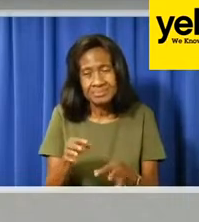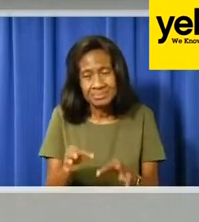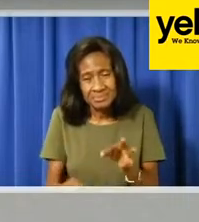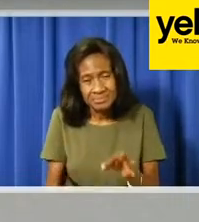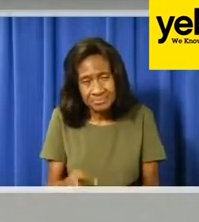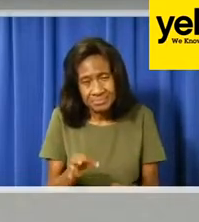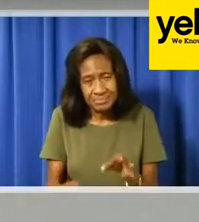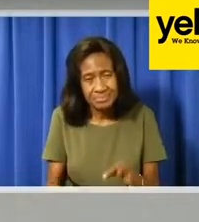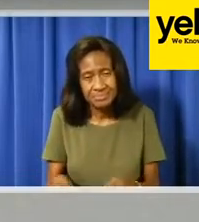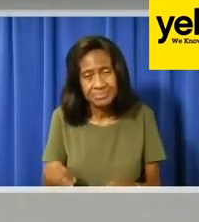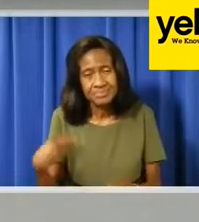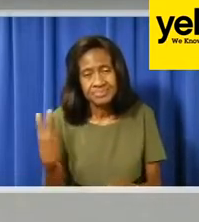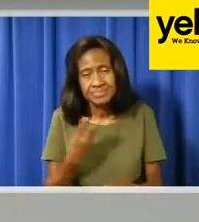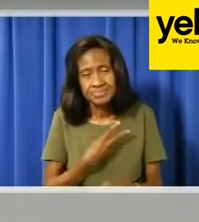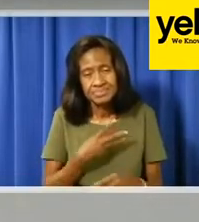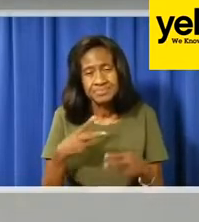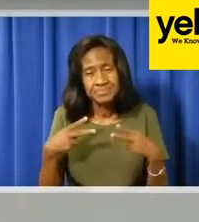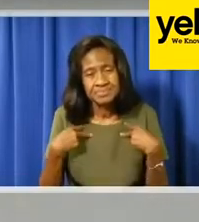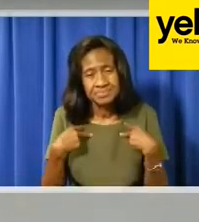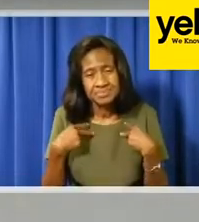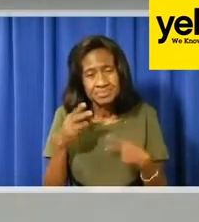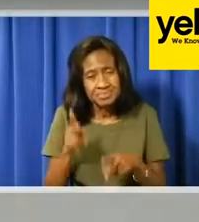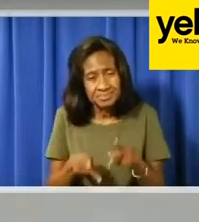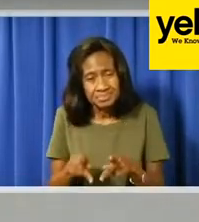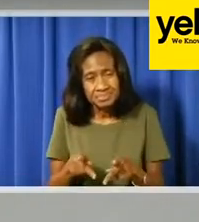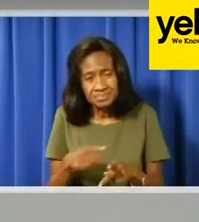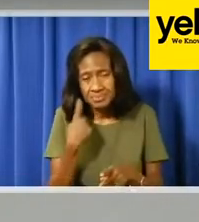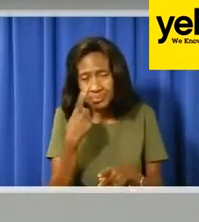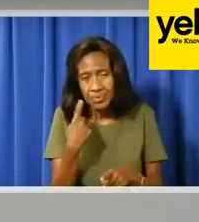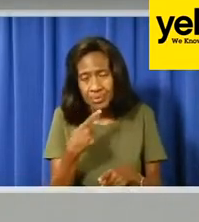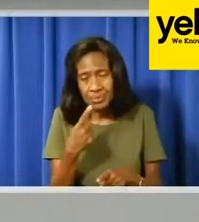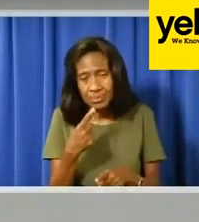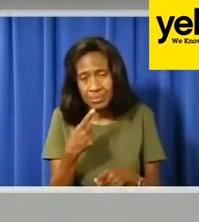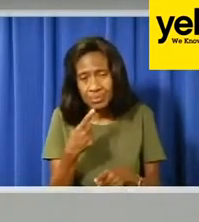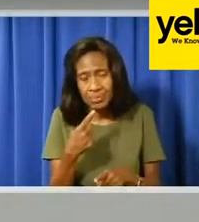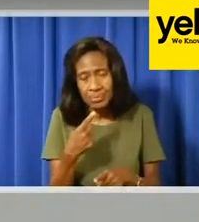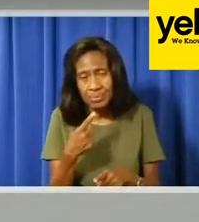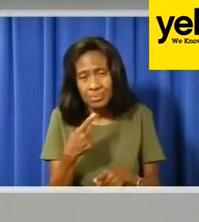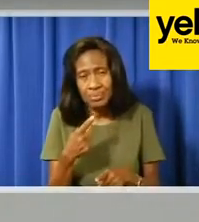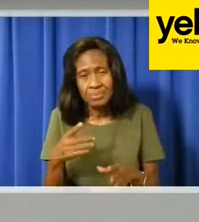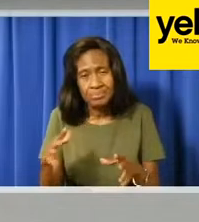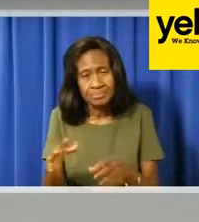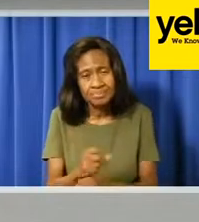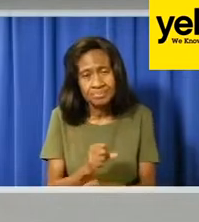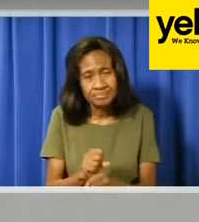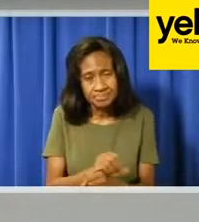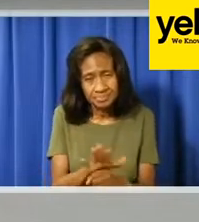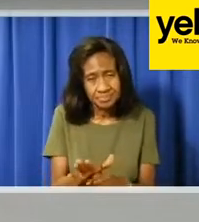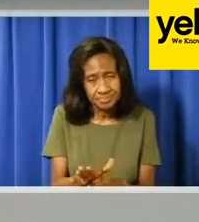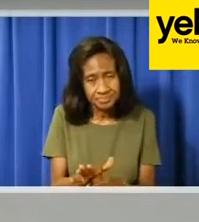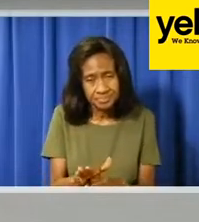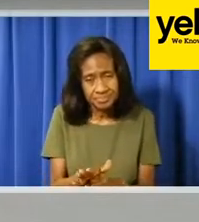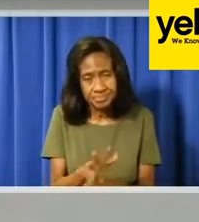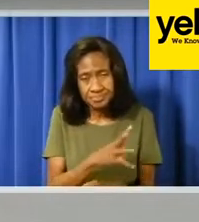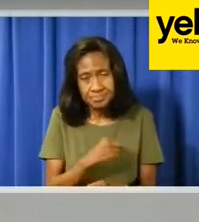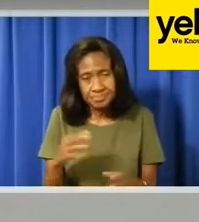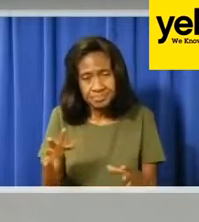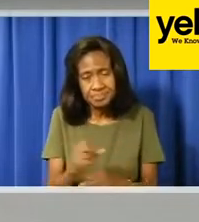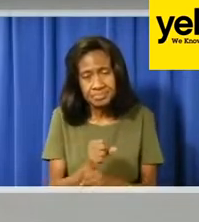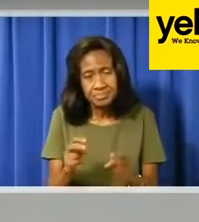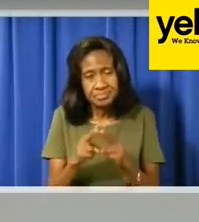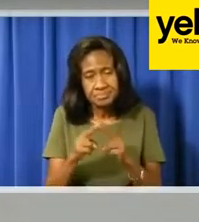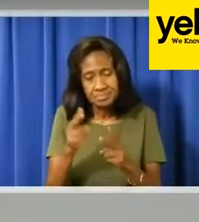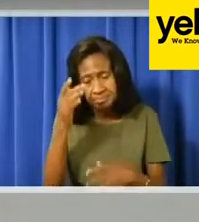people who, for no good reason, end up being susceptible to COVID and getting very sick, possibly